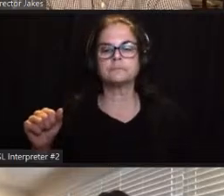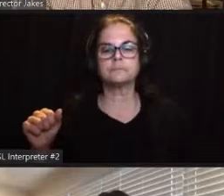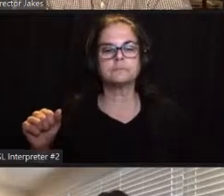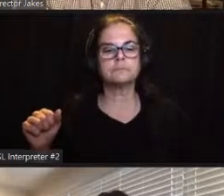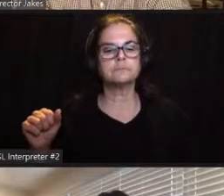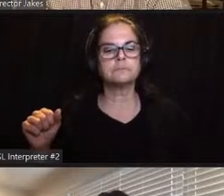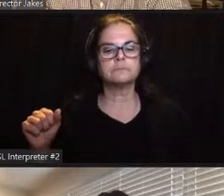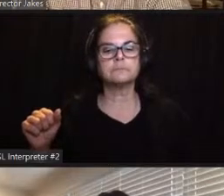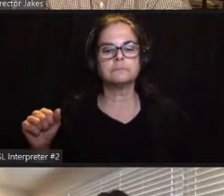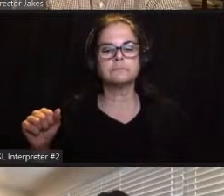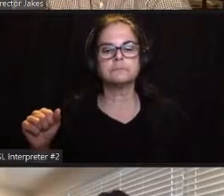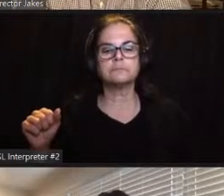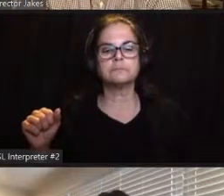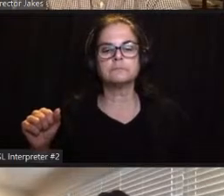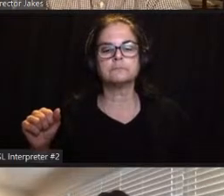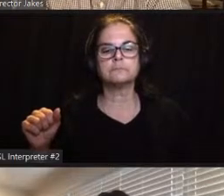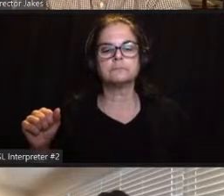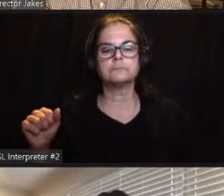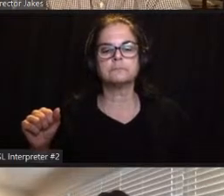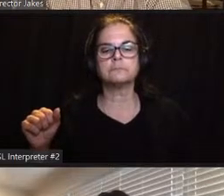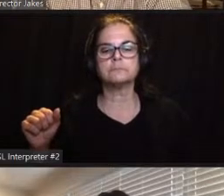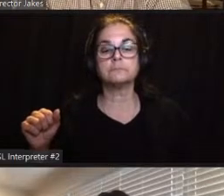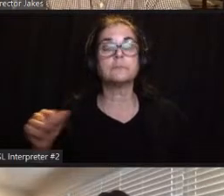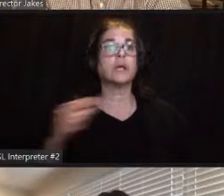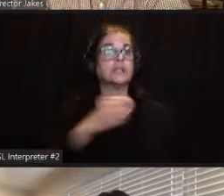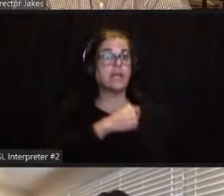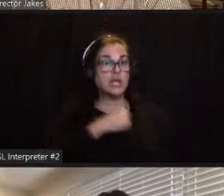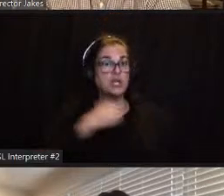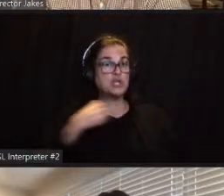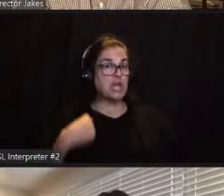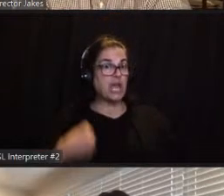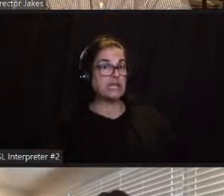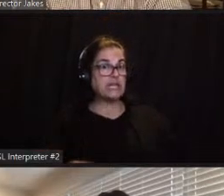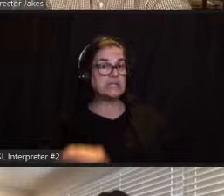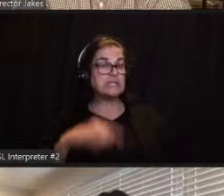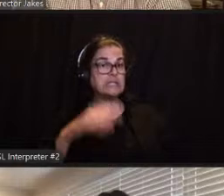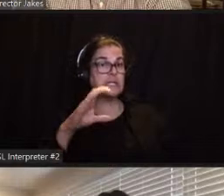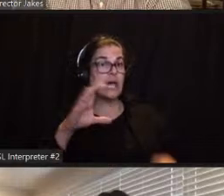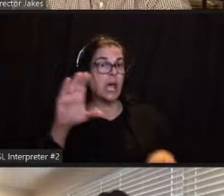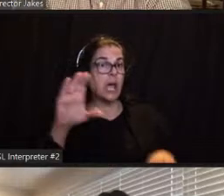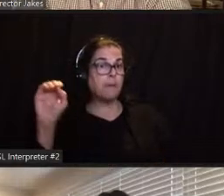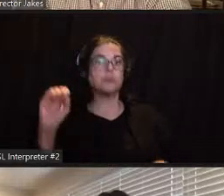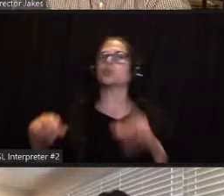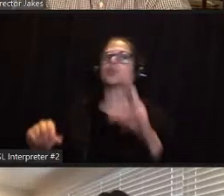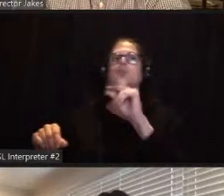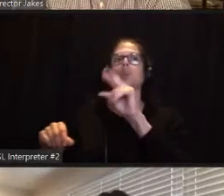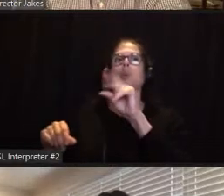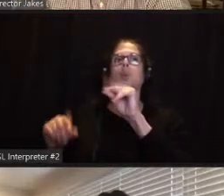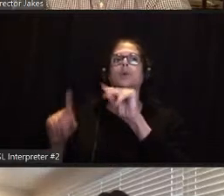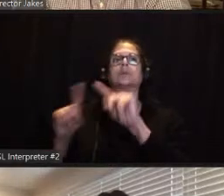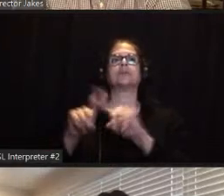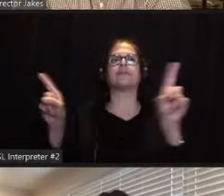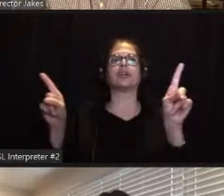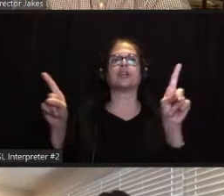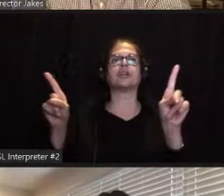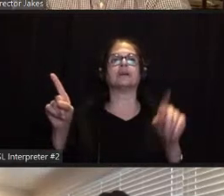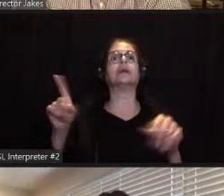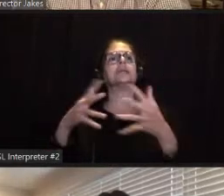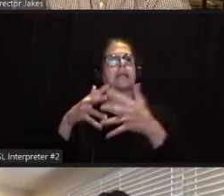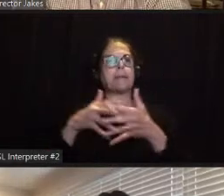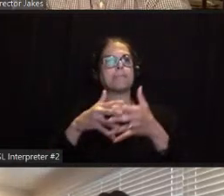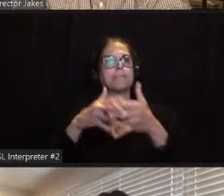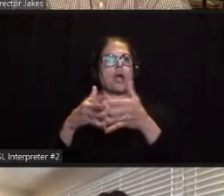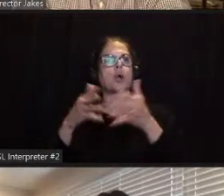So is this the Chinese company? No, this is not the Chinese company. This is an American